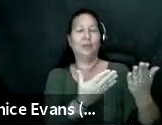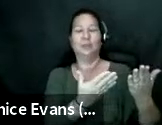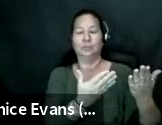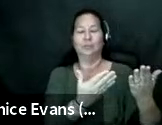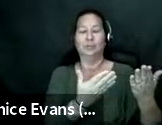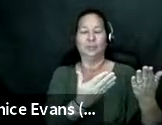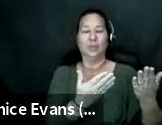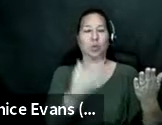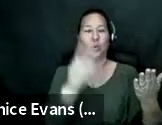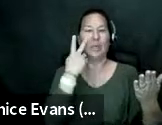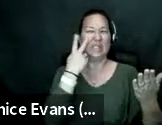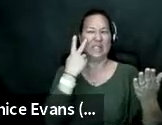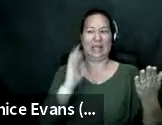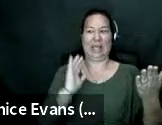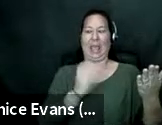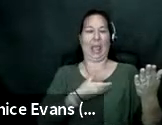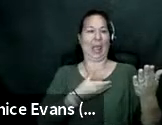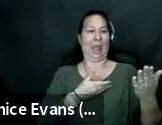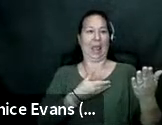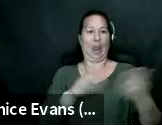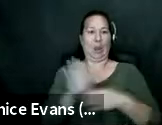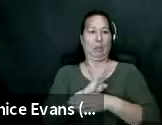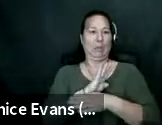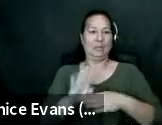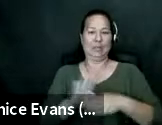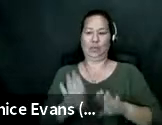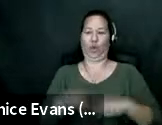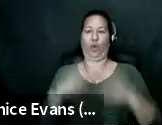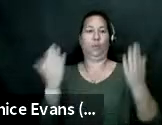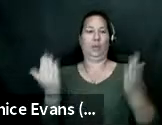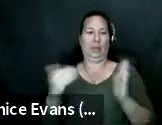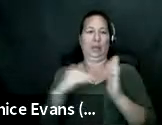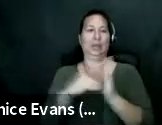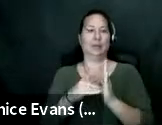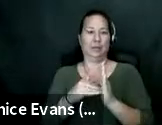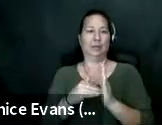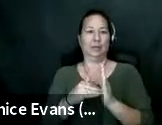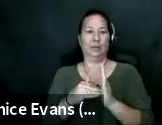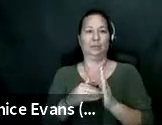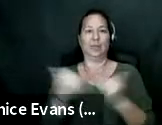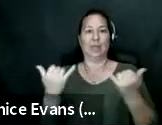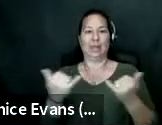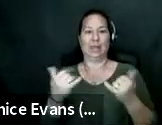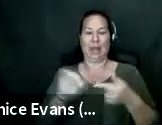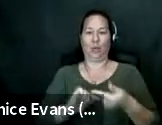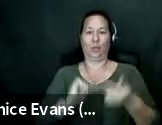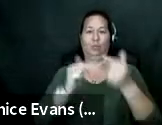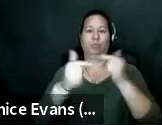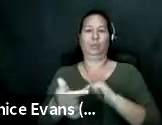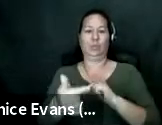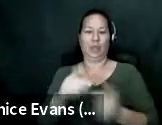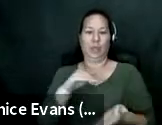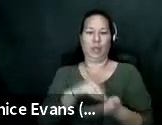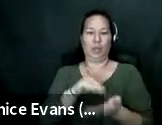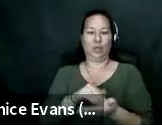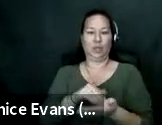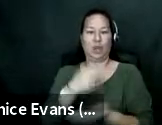where many of the restrictions fall away. So with that, I'll turn it over to my colleague, Dr. Lisa Hernandez from City of